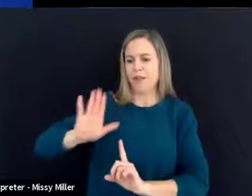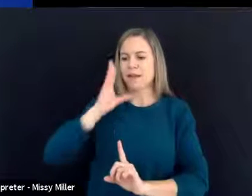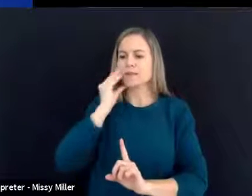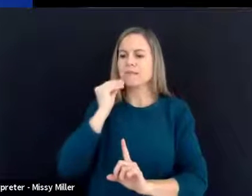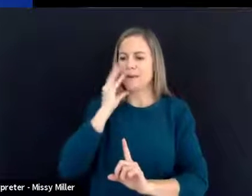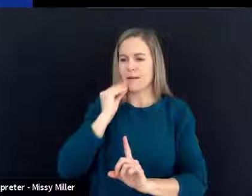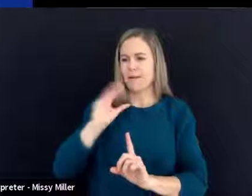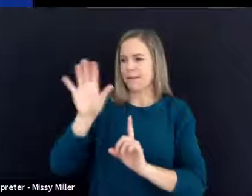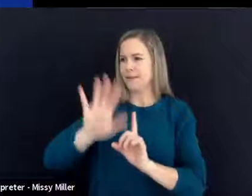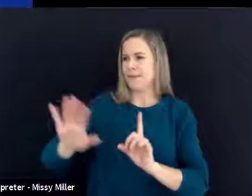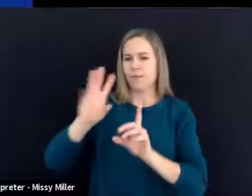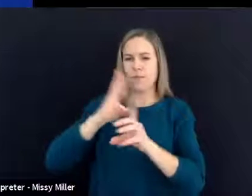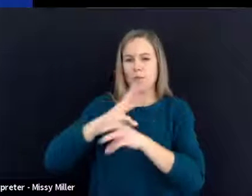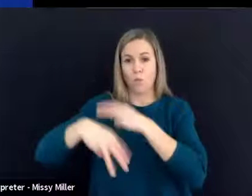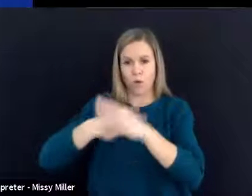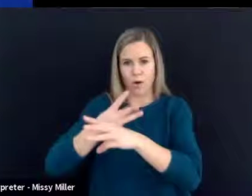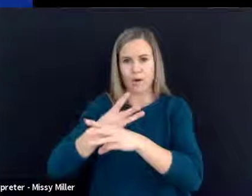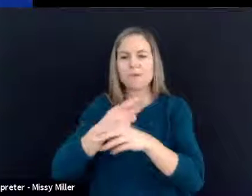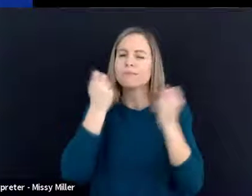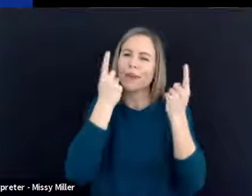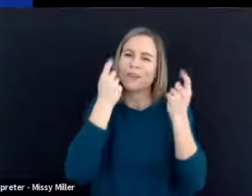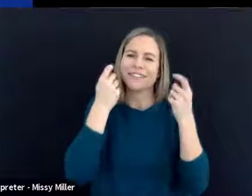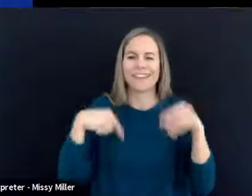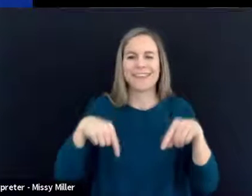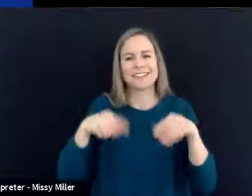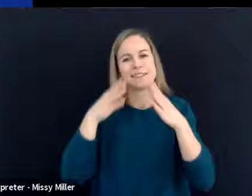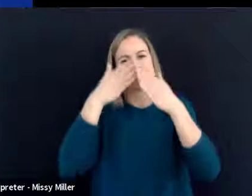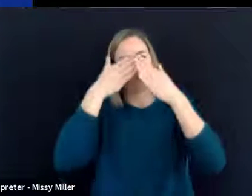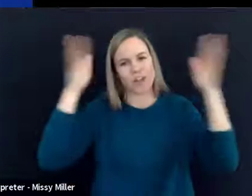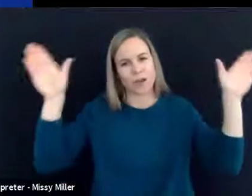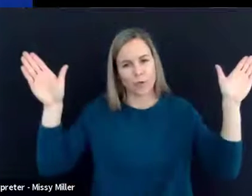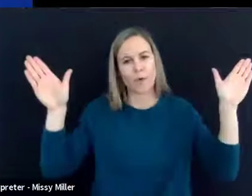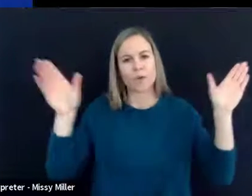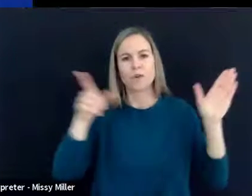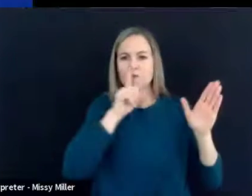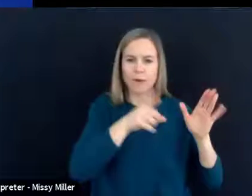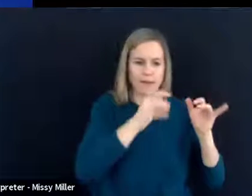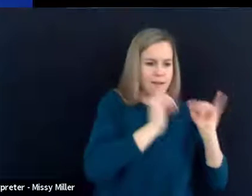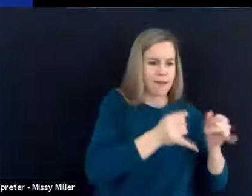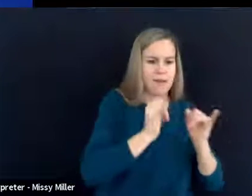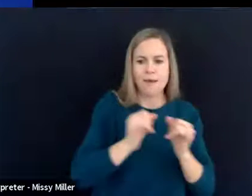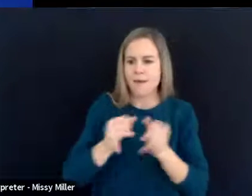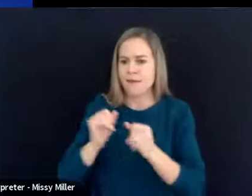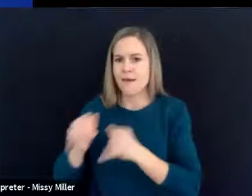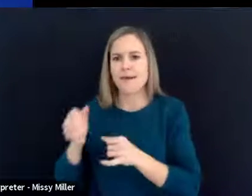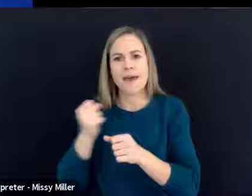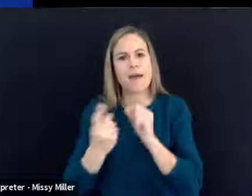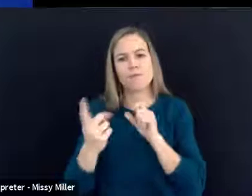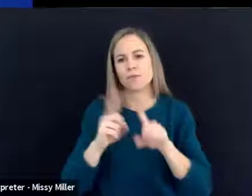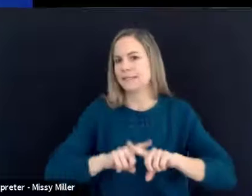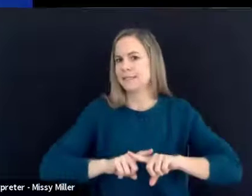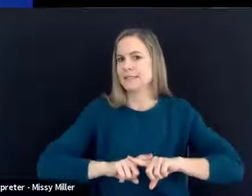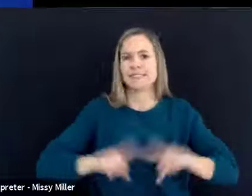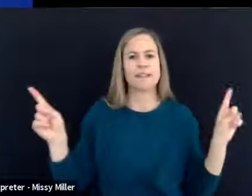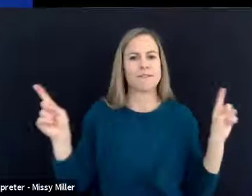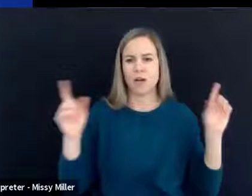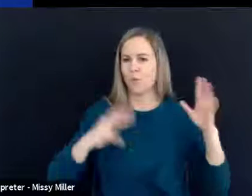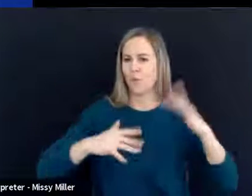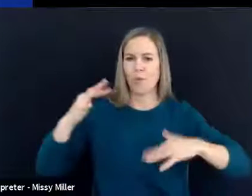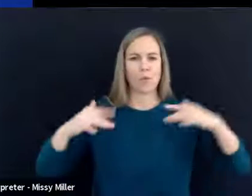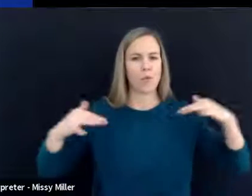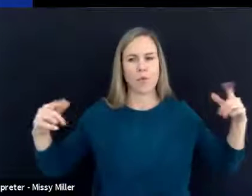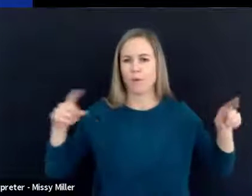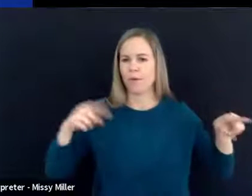of course, this is generalities, because every individual on this planet, having CHARGE or not having CHARGE,